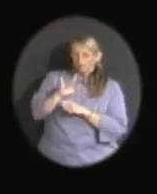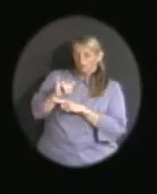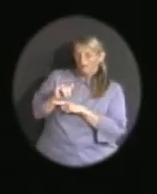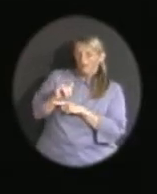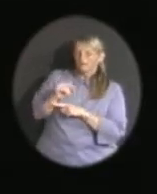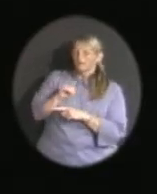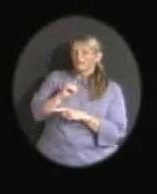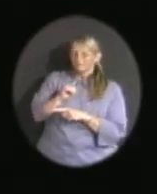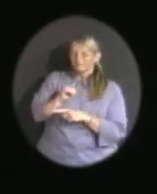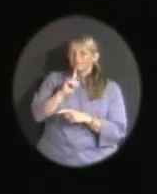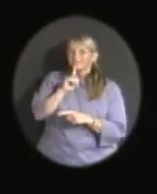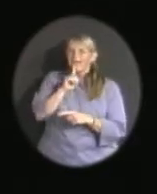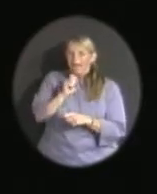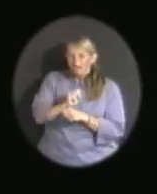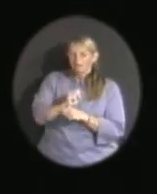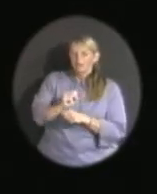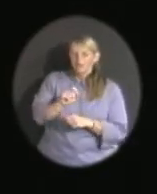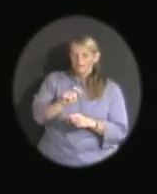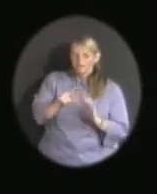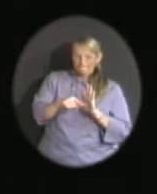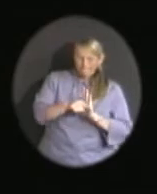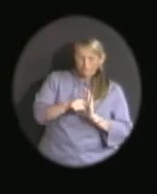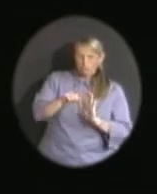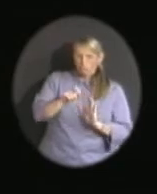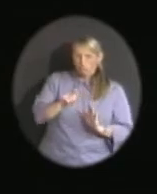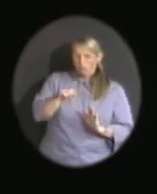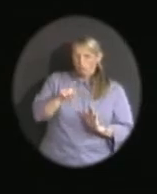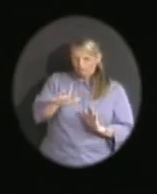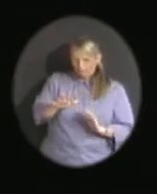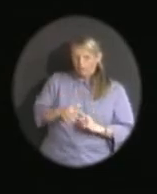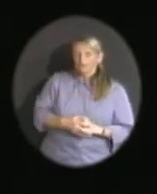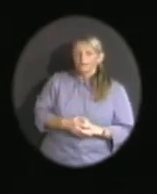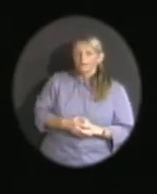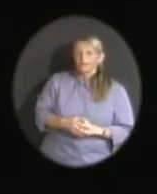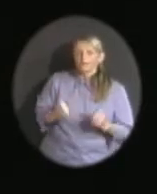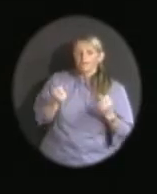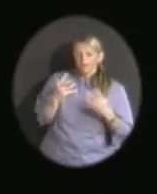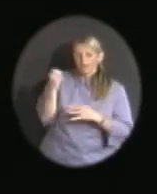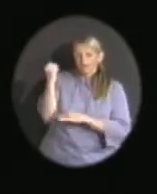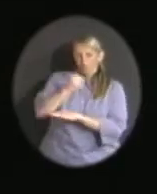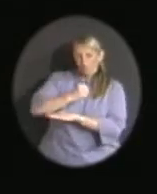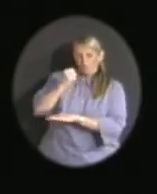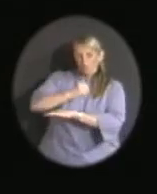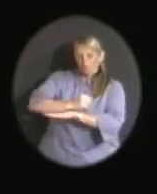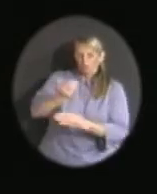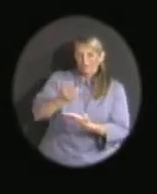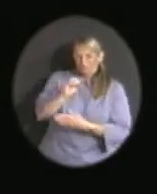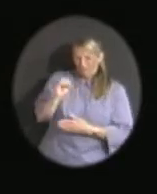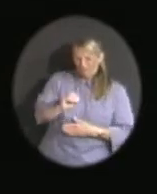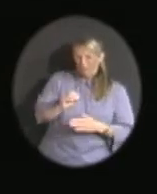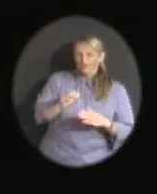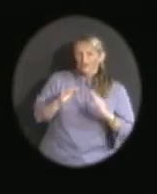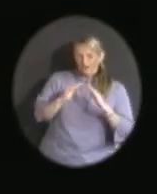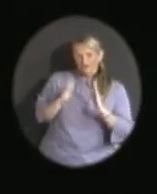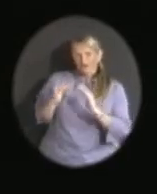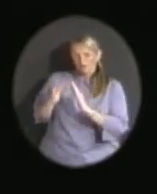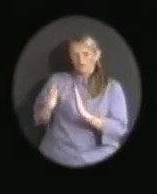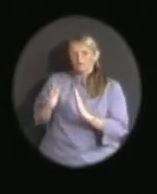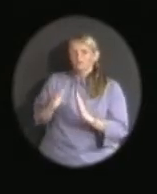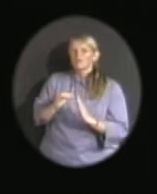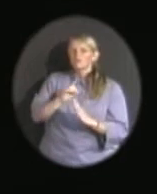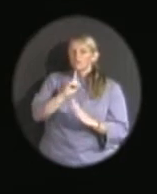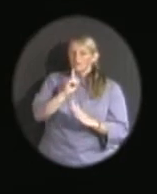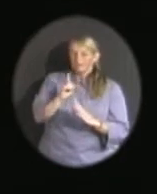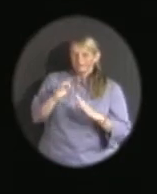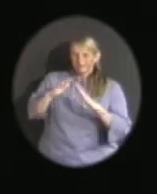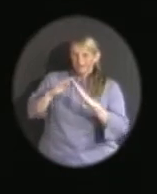1.15. There's been a significant number of foreclosures in the inner Olathe circle that have really devalued residential property,